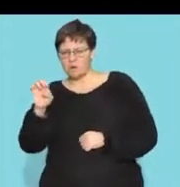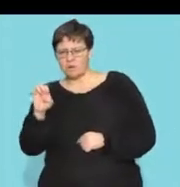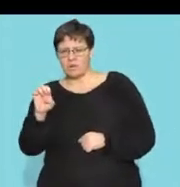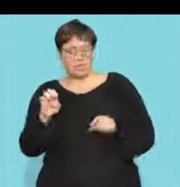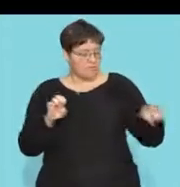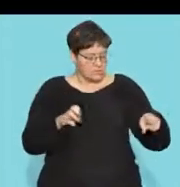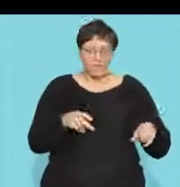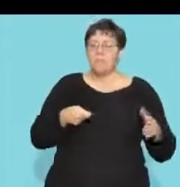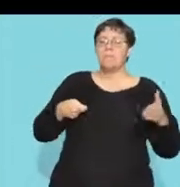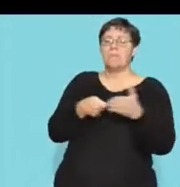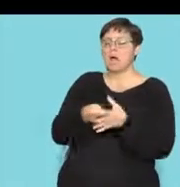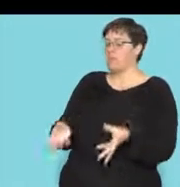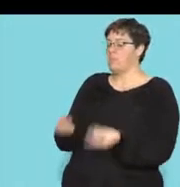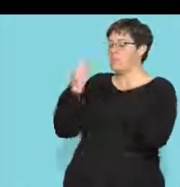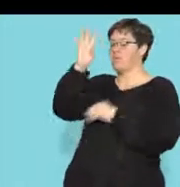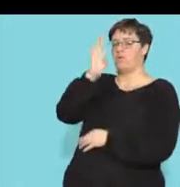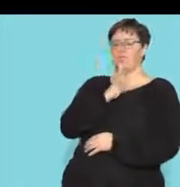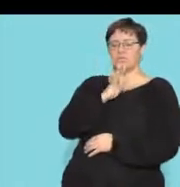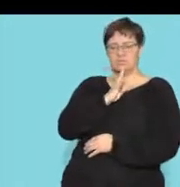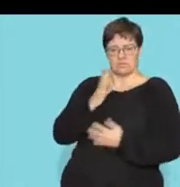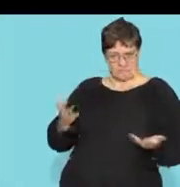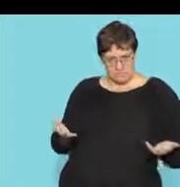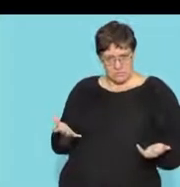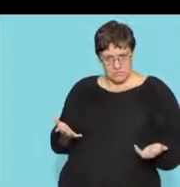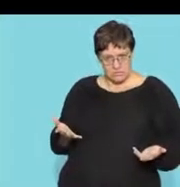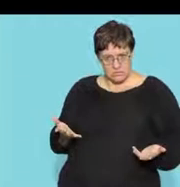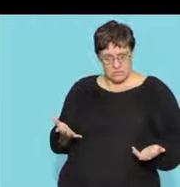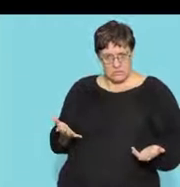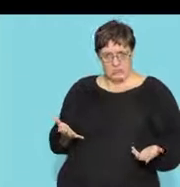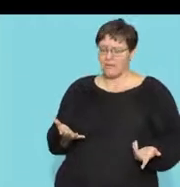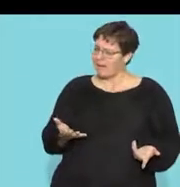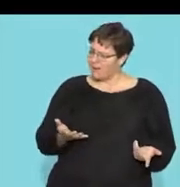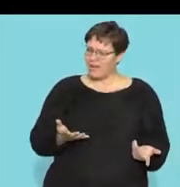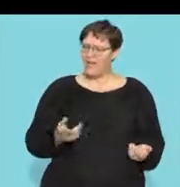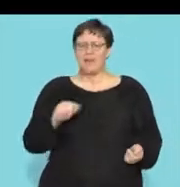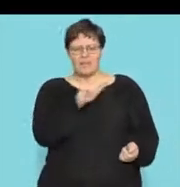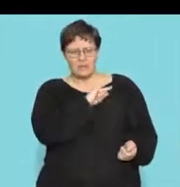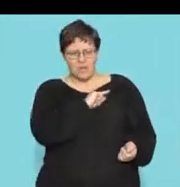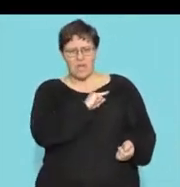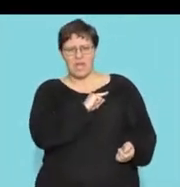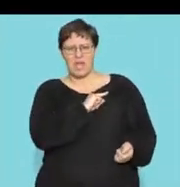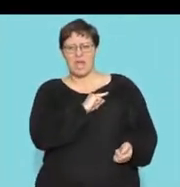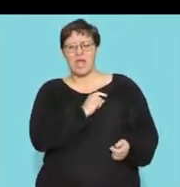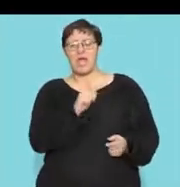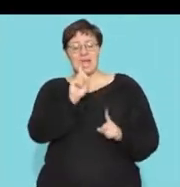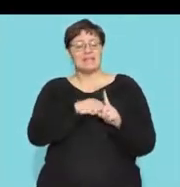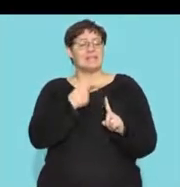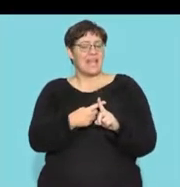at 4,000 Rand, if memory serves me correct. So obviously, there are also tax